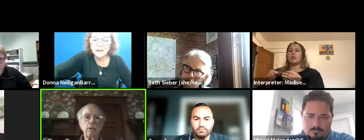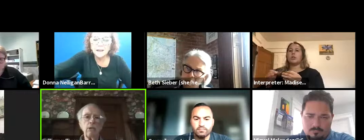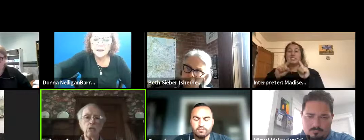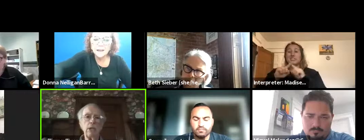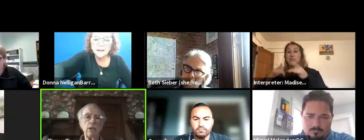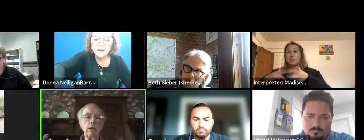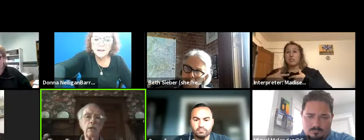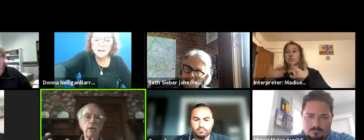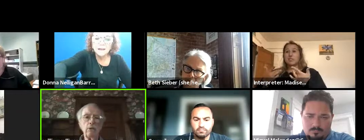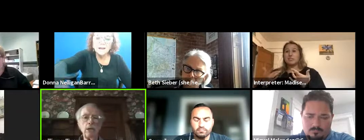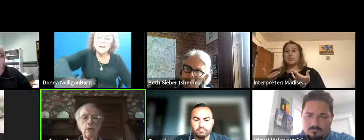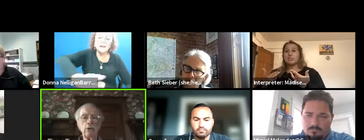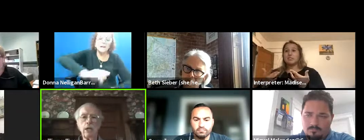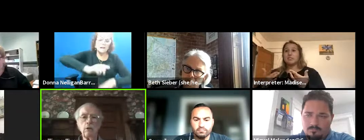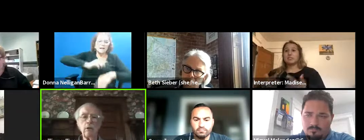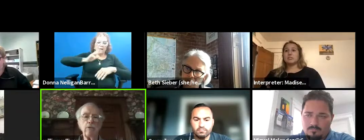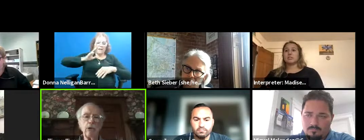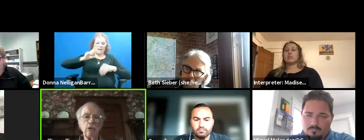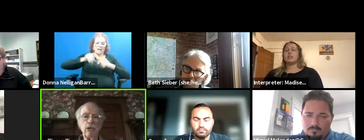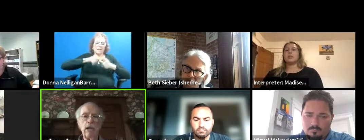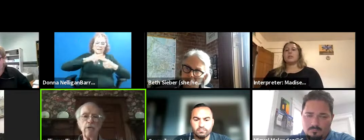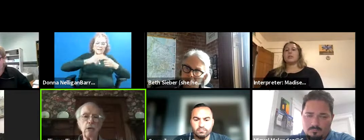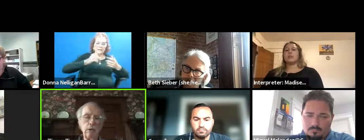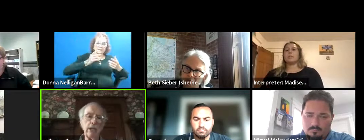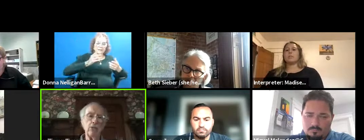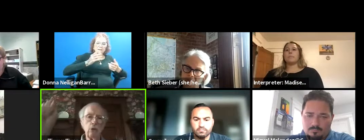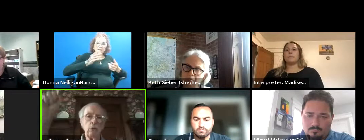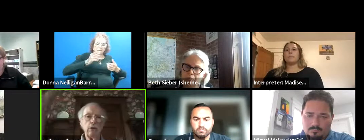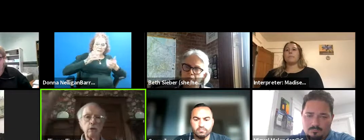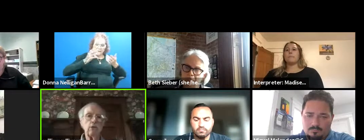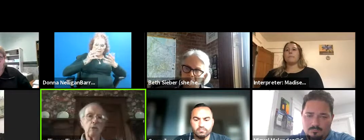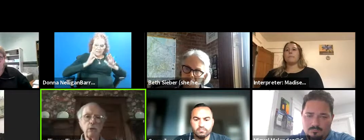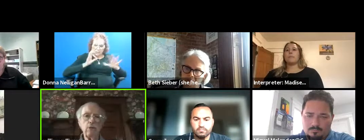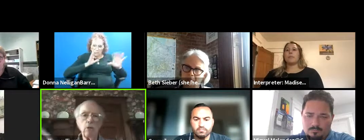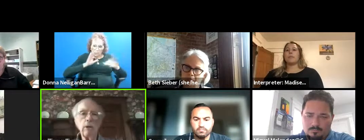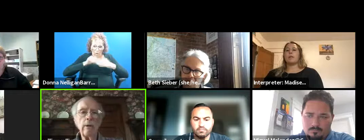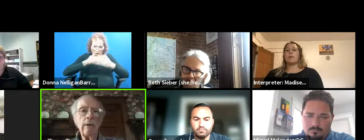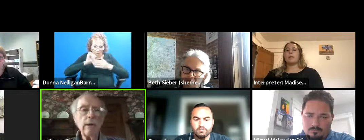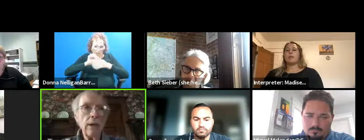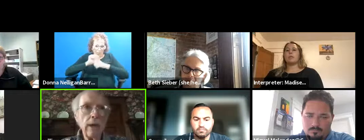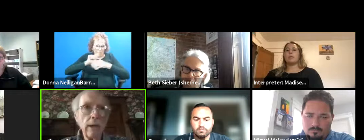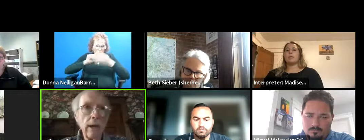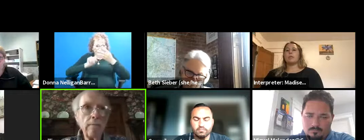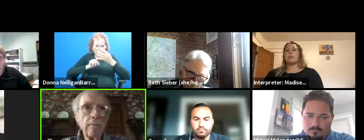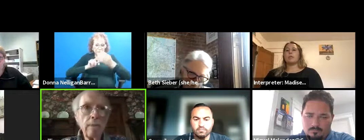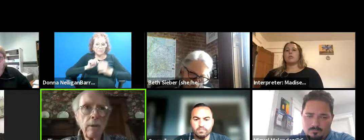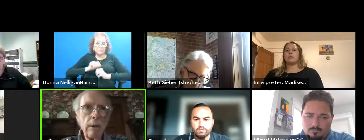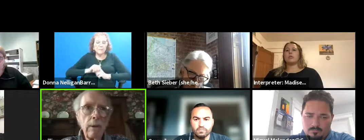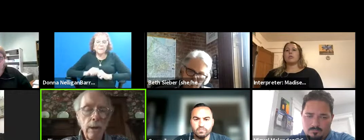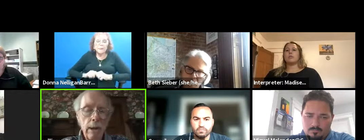on West Main Street to the intersection of Jefferson Avenue and thence north, and so on and so forth.